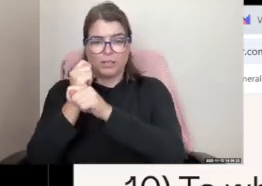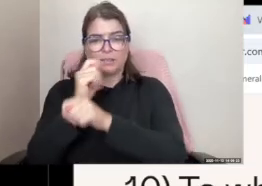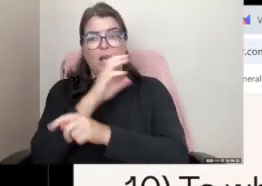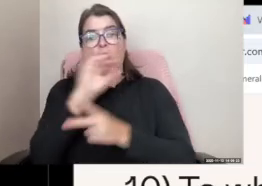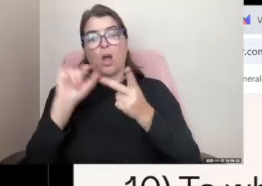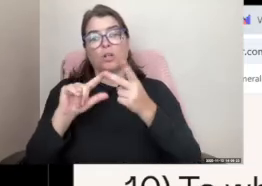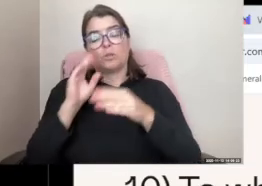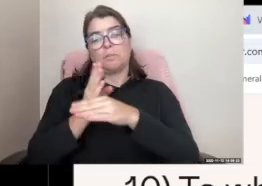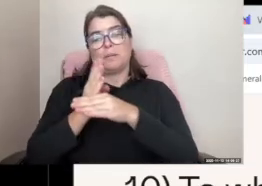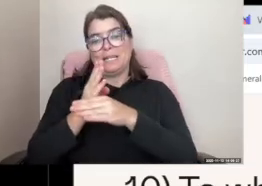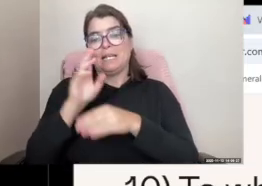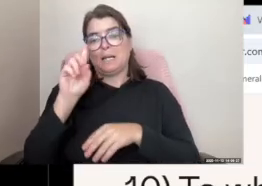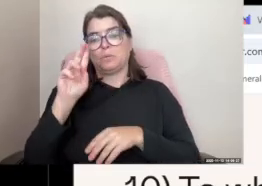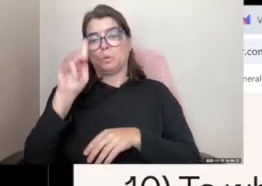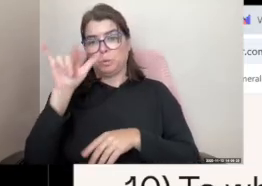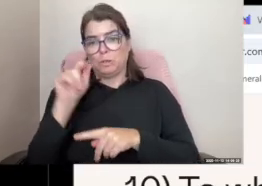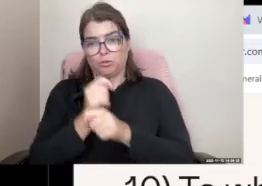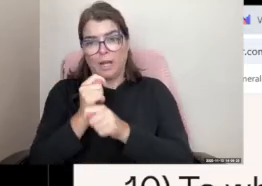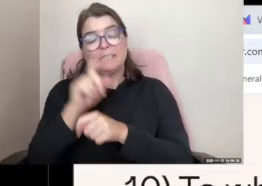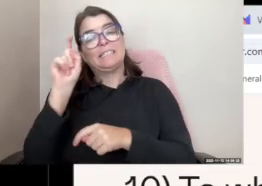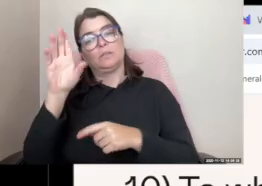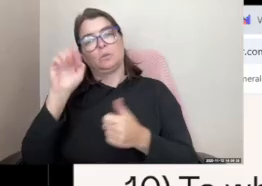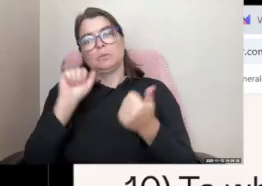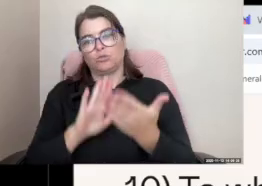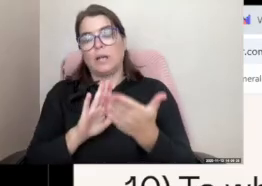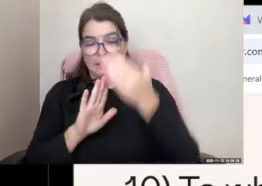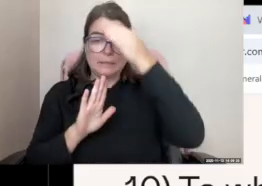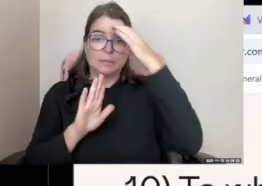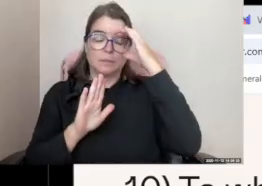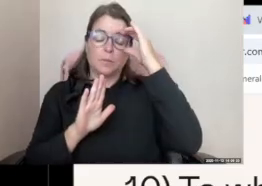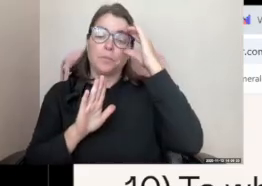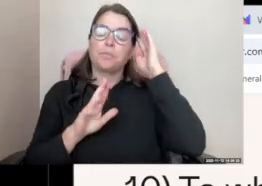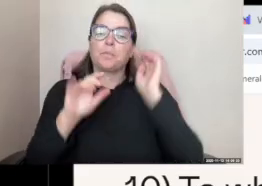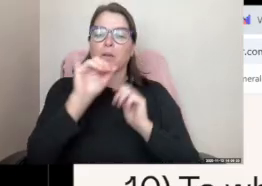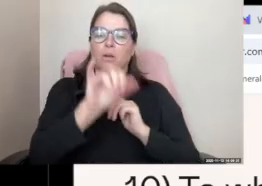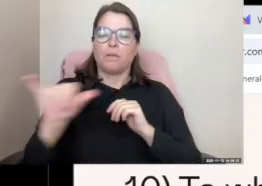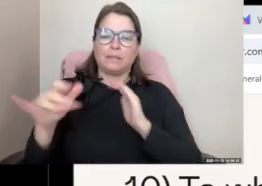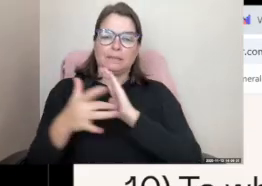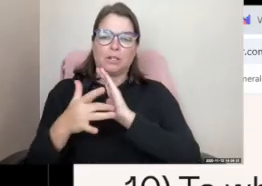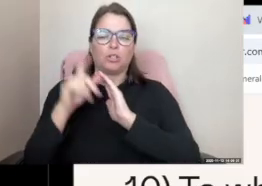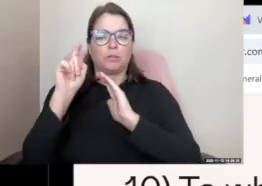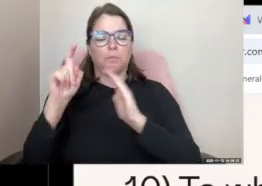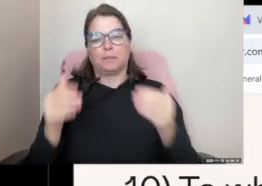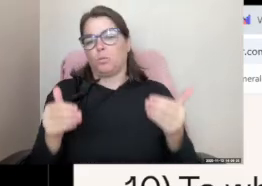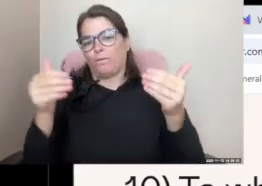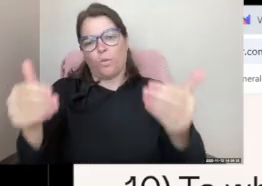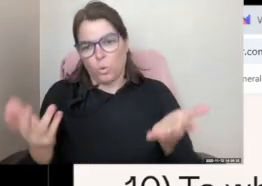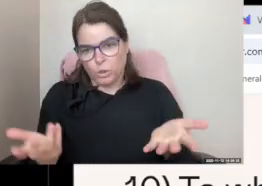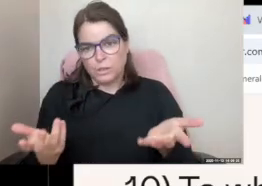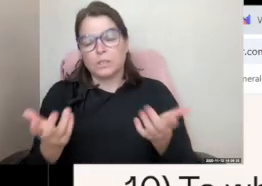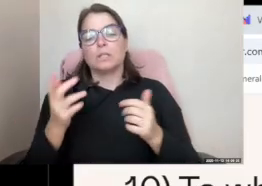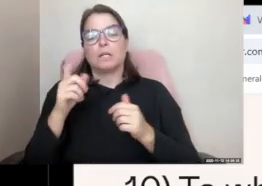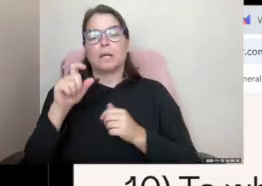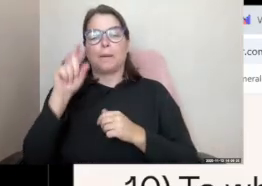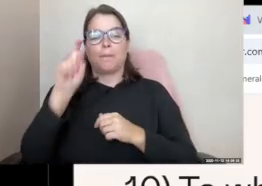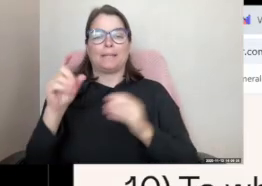comments, disenfranchised communities, communities who are impacted heavily by Class 7 and Class 8 trucks, and also